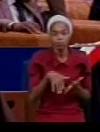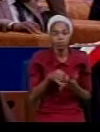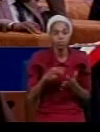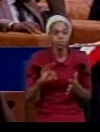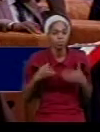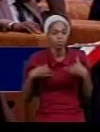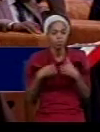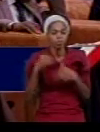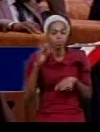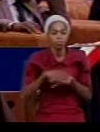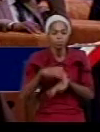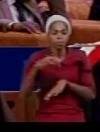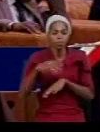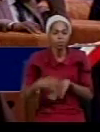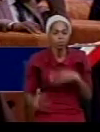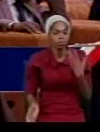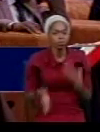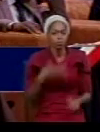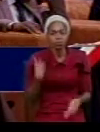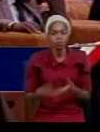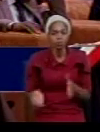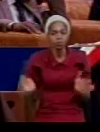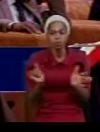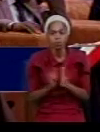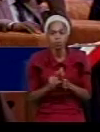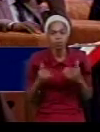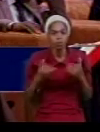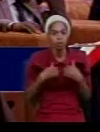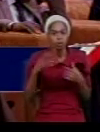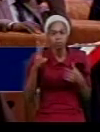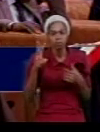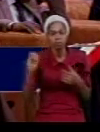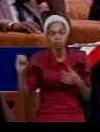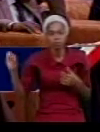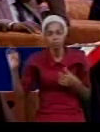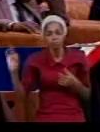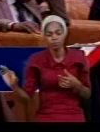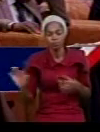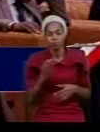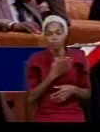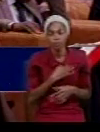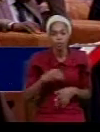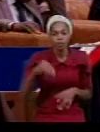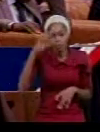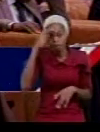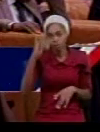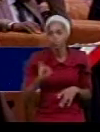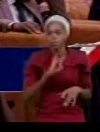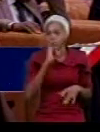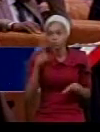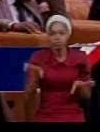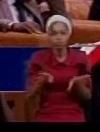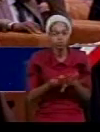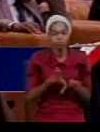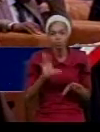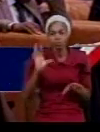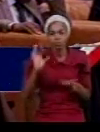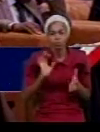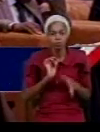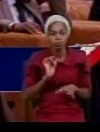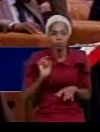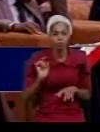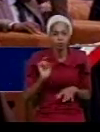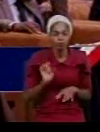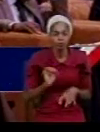earth. Whatsoever parted the hoof, and is clue-footed, and cheweth